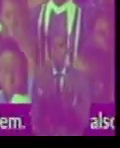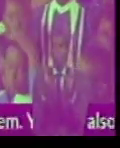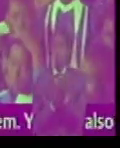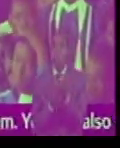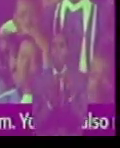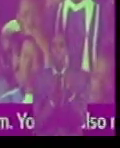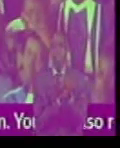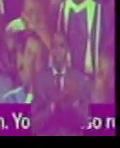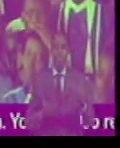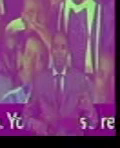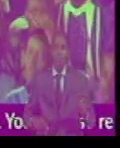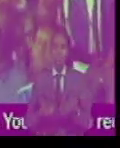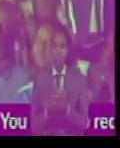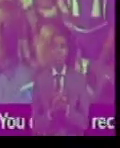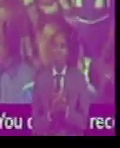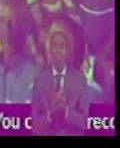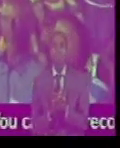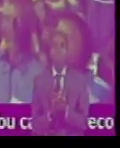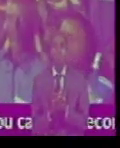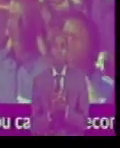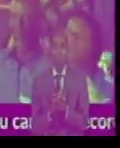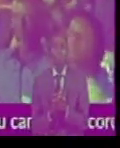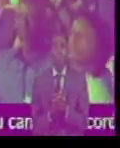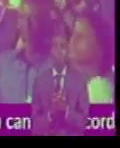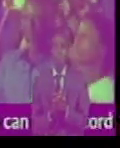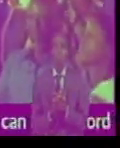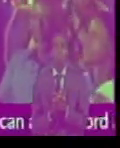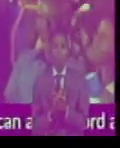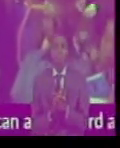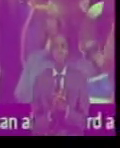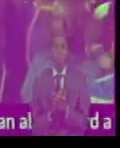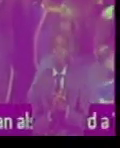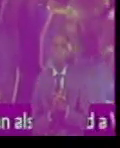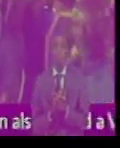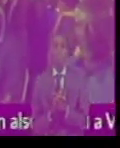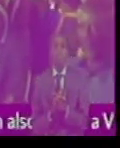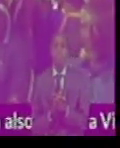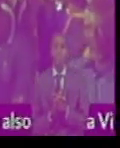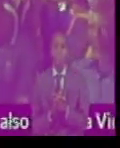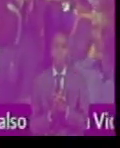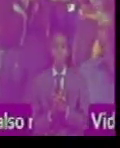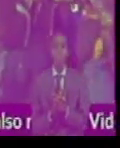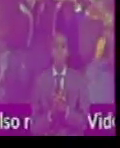Praise the Lord. Praise the Lord.